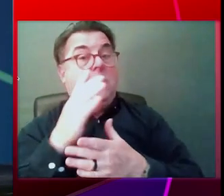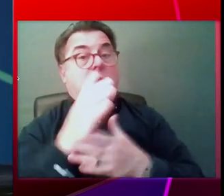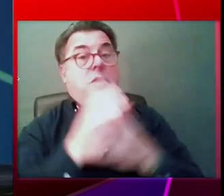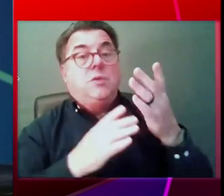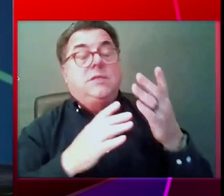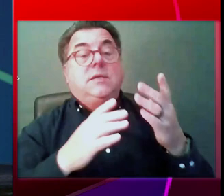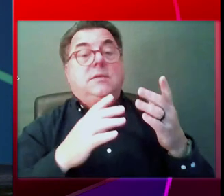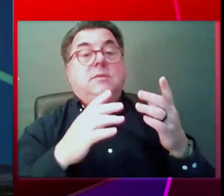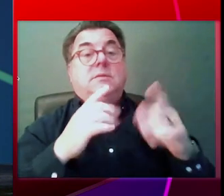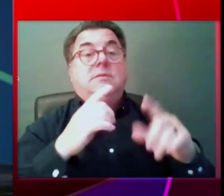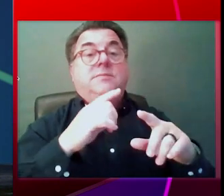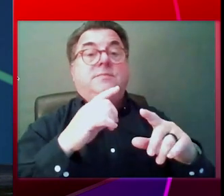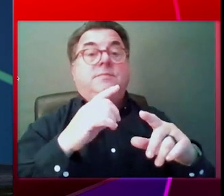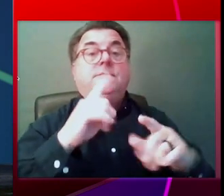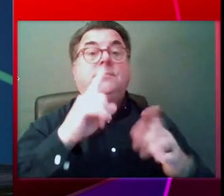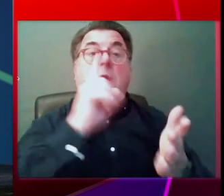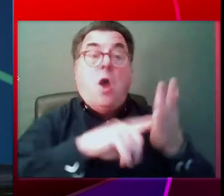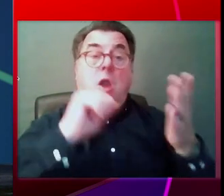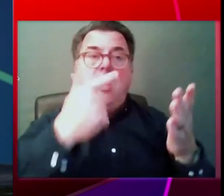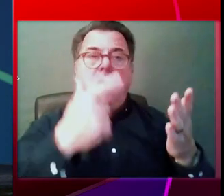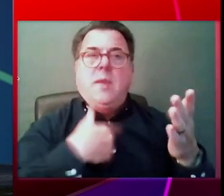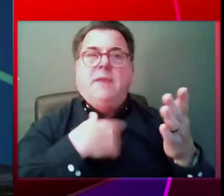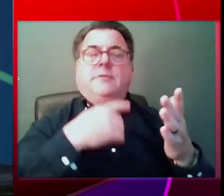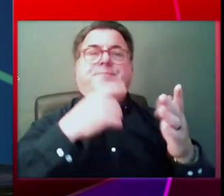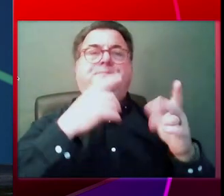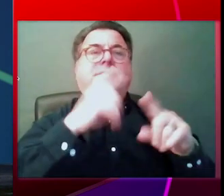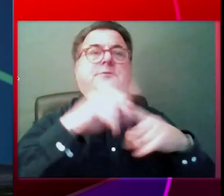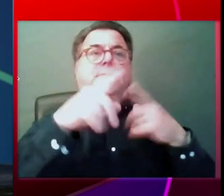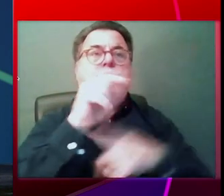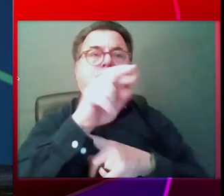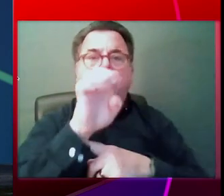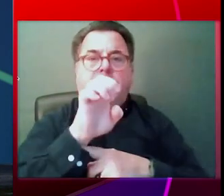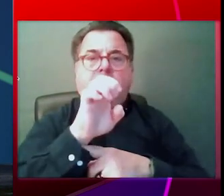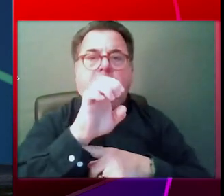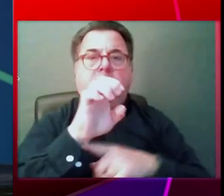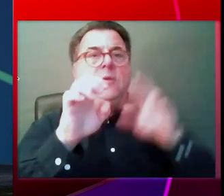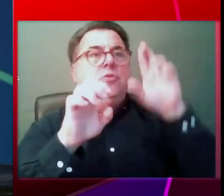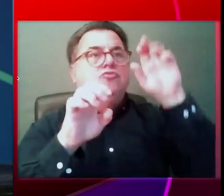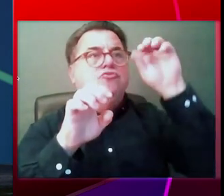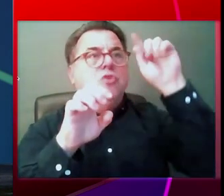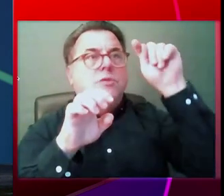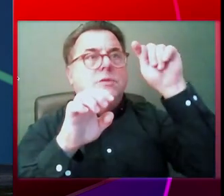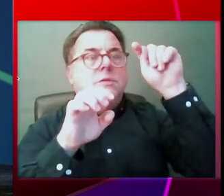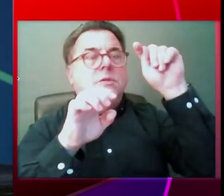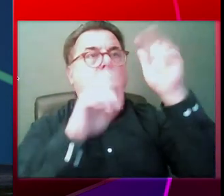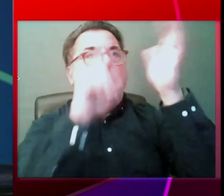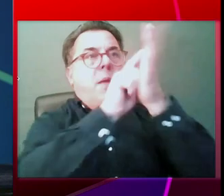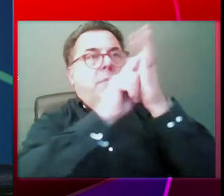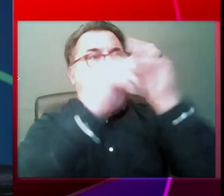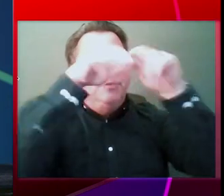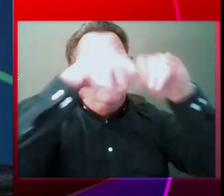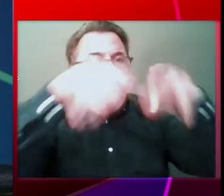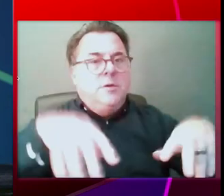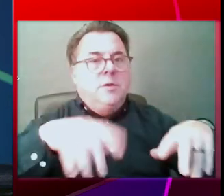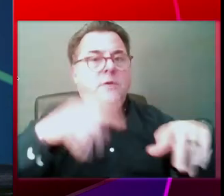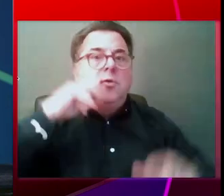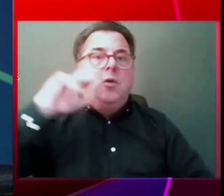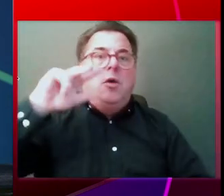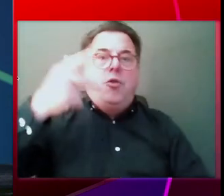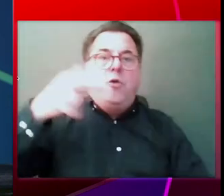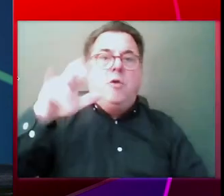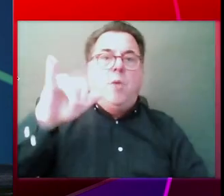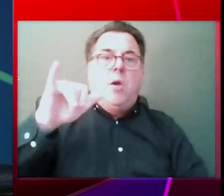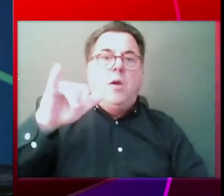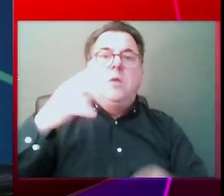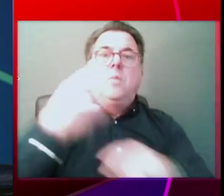with all the audit logs that are coming in. We take the root hash and the consistency proofs and we're publishing those to a third-party block weave. We're using AR